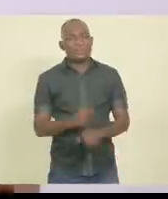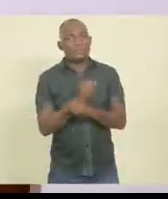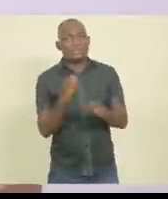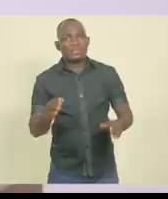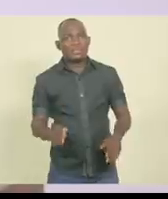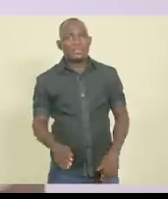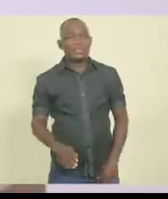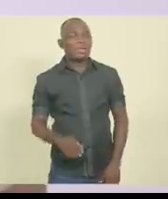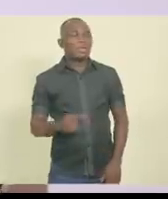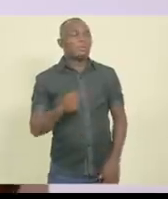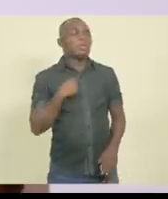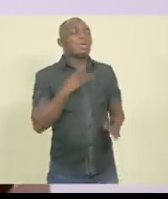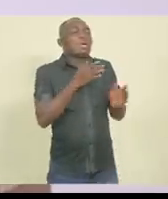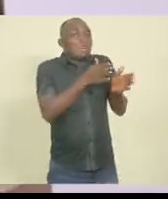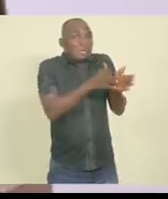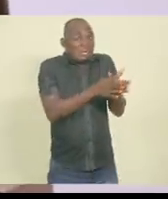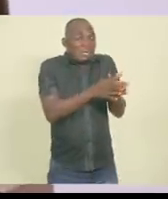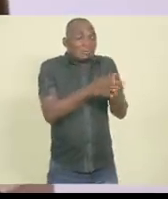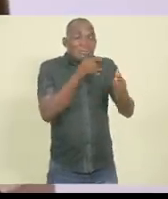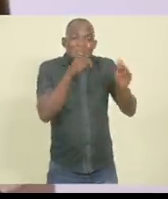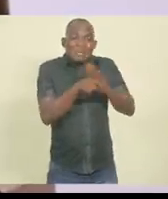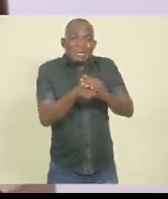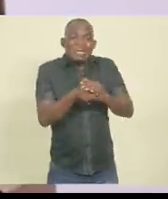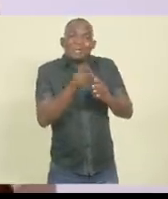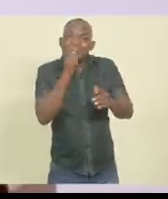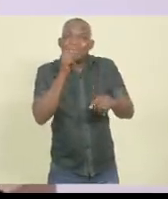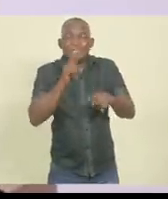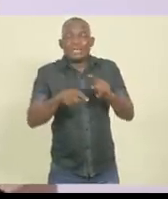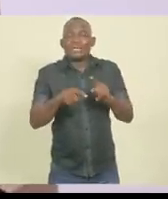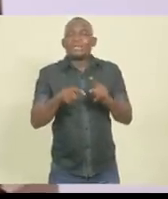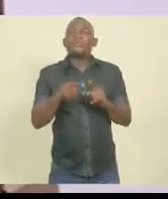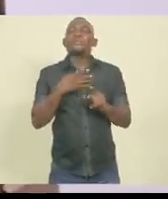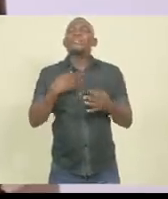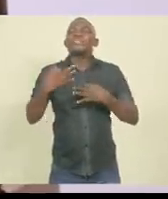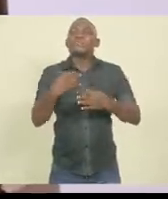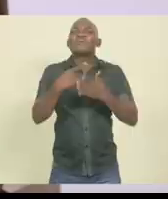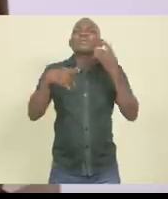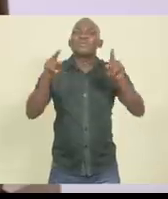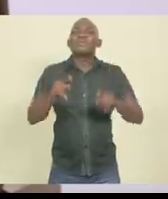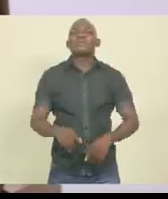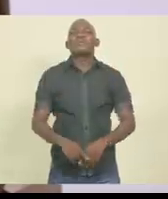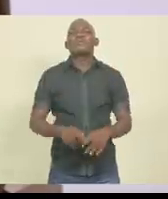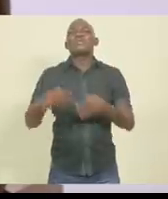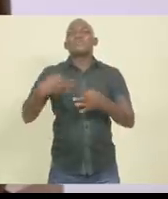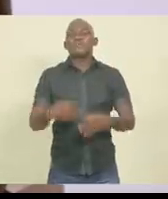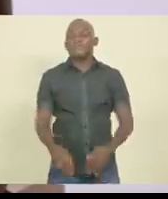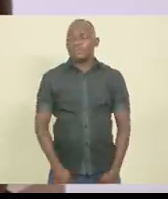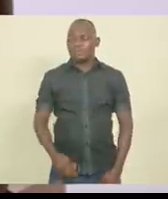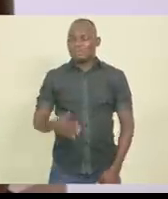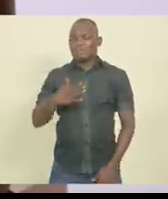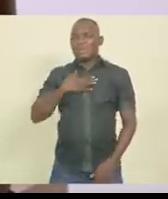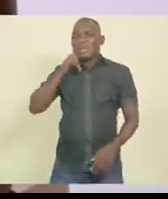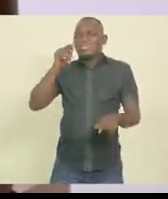If you're going to be us, you can't be hiding stuff from me. Talk to me, what's happening? It's my